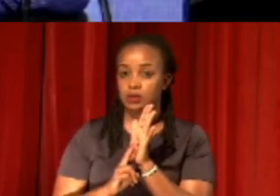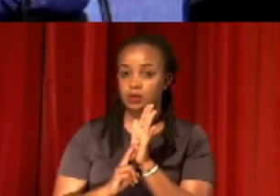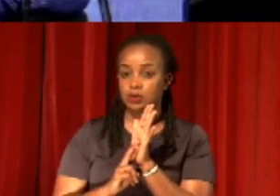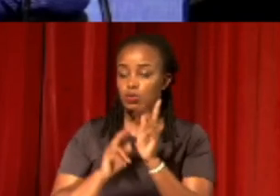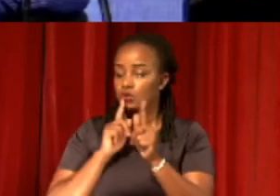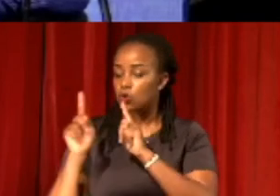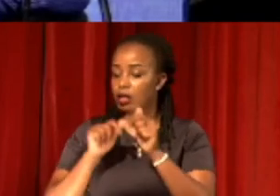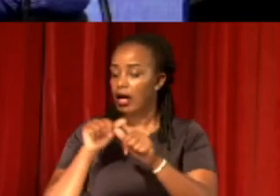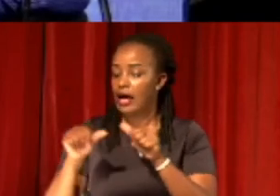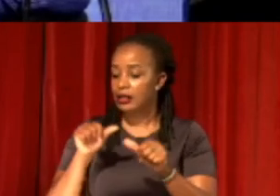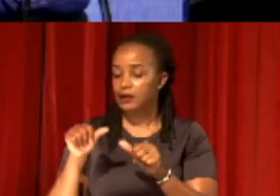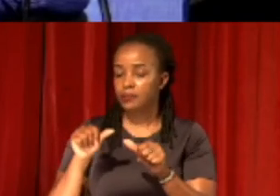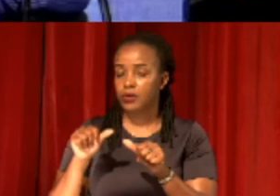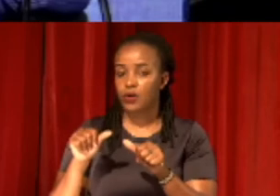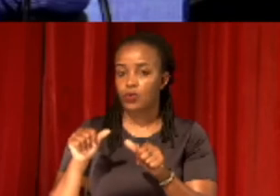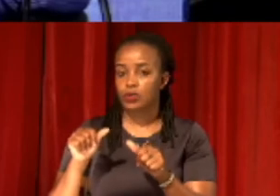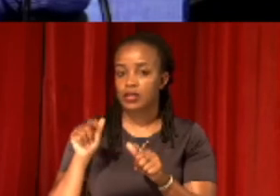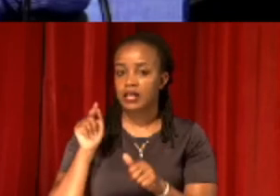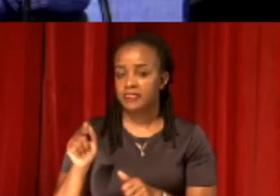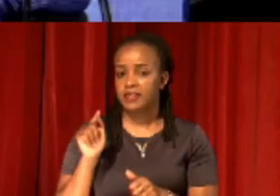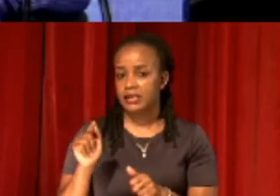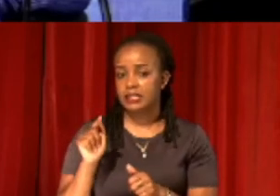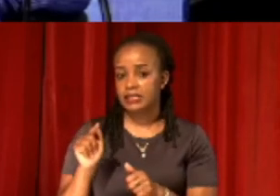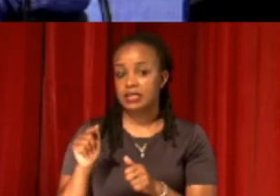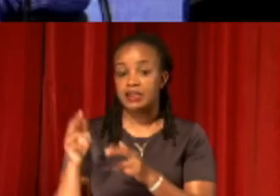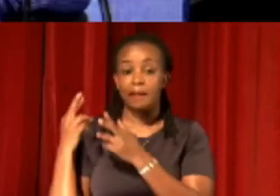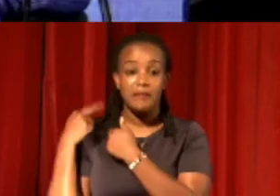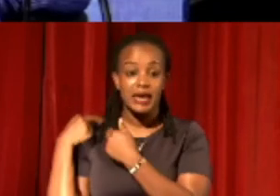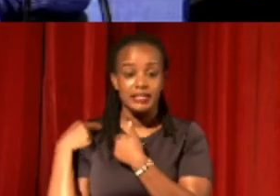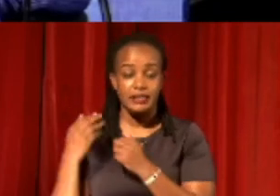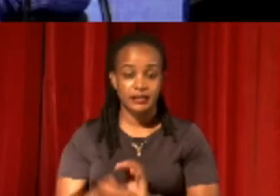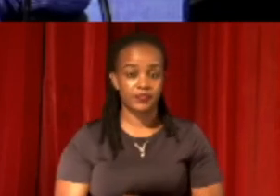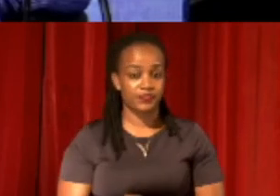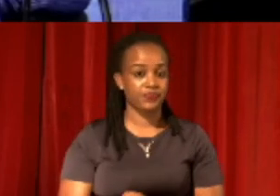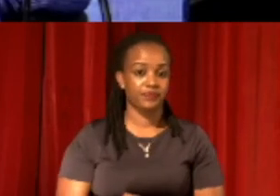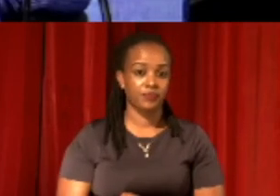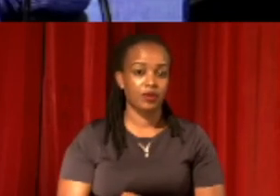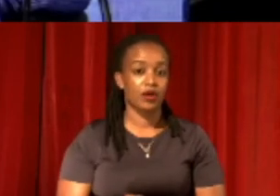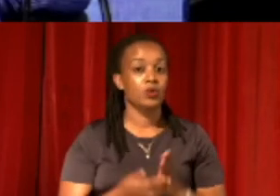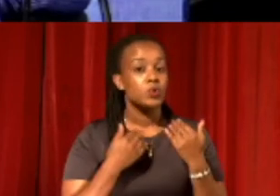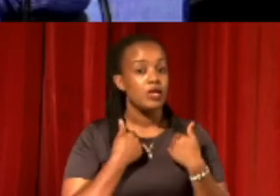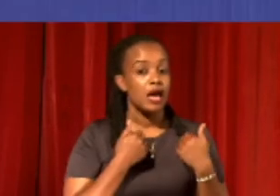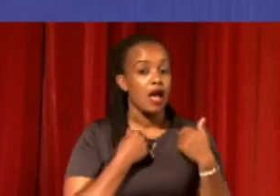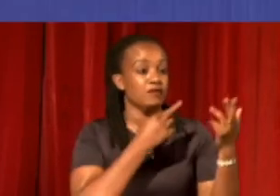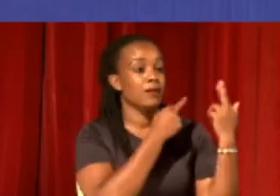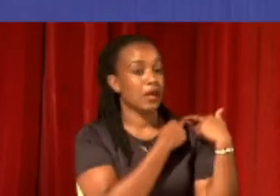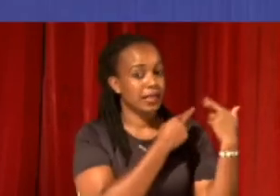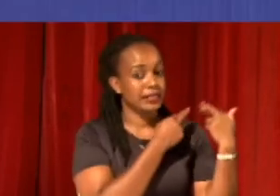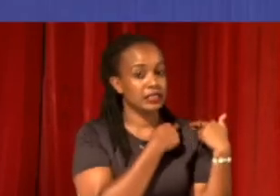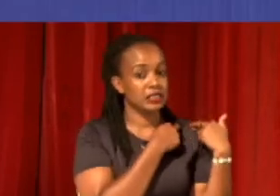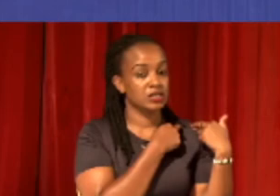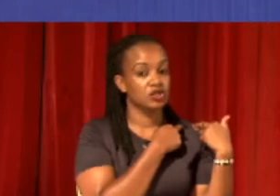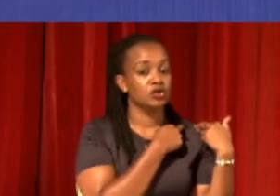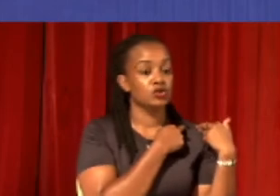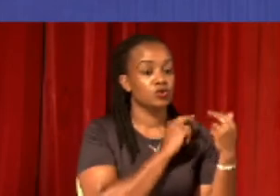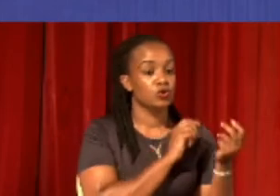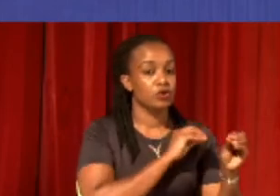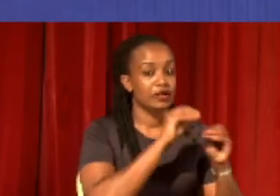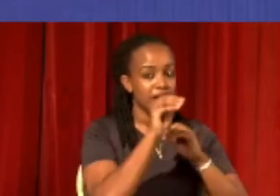about the mandate of the PPMC. So we have that mandate to regulate and coordinate the music industry. Yes.